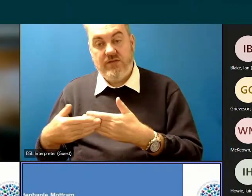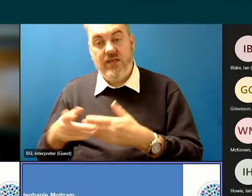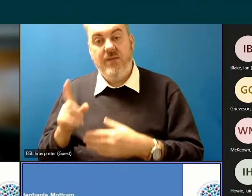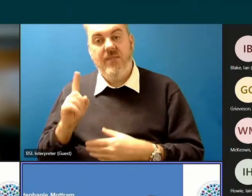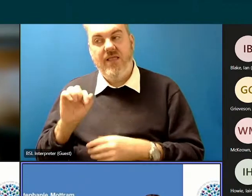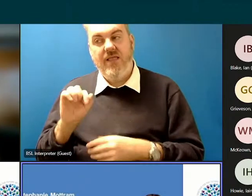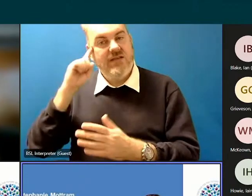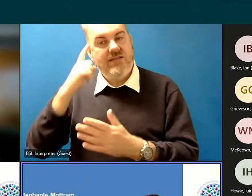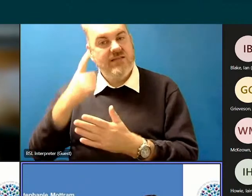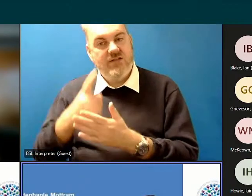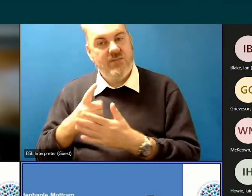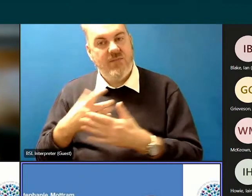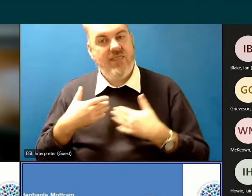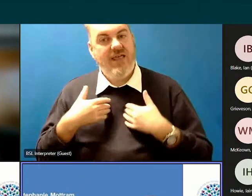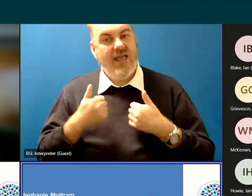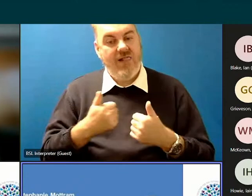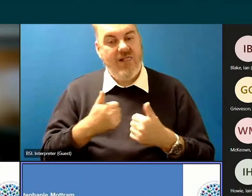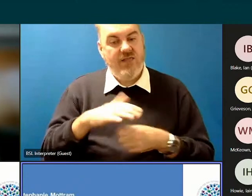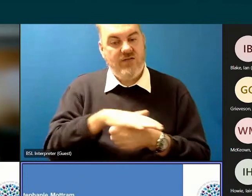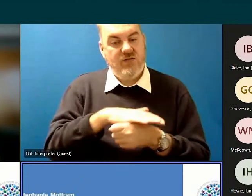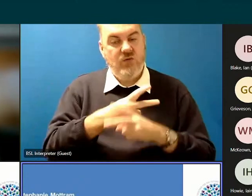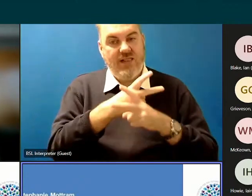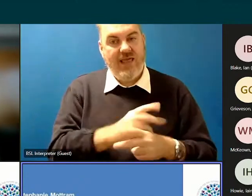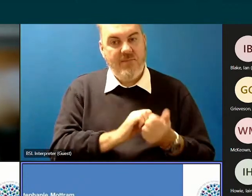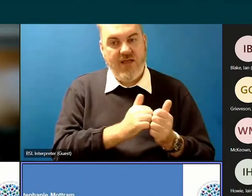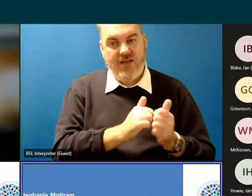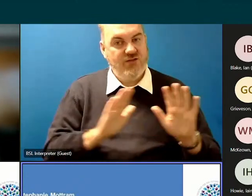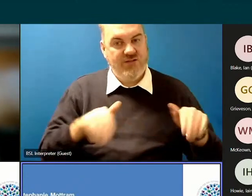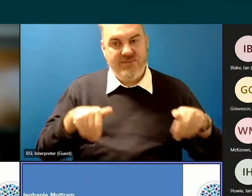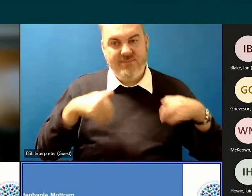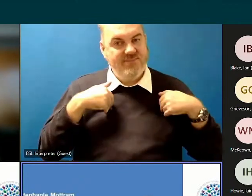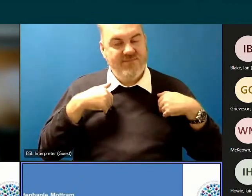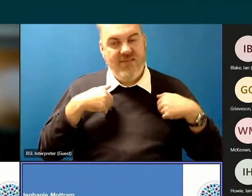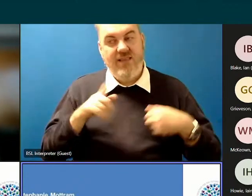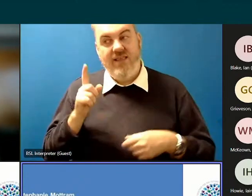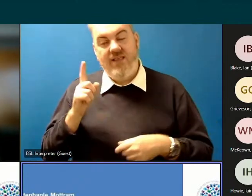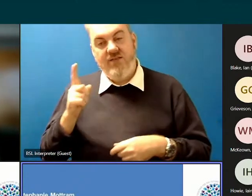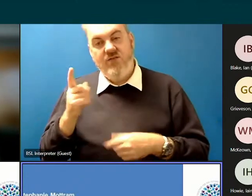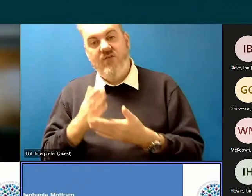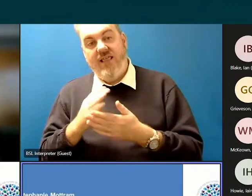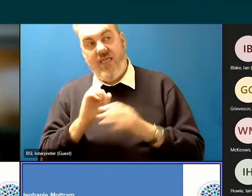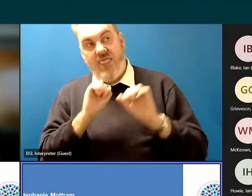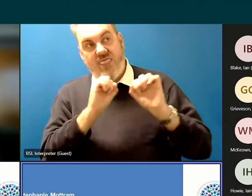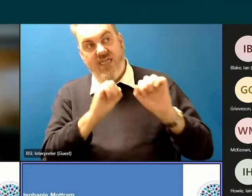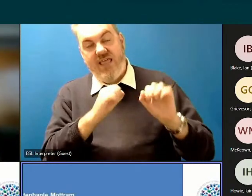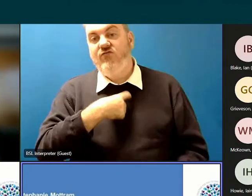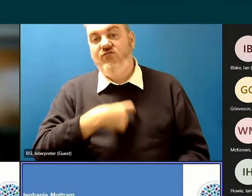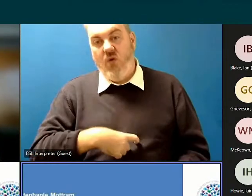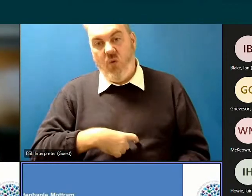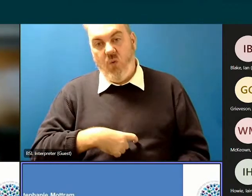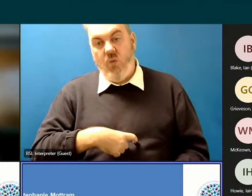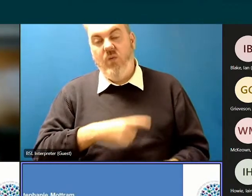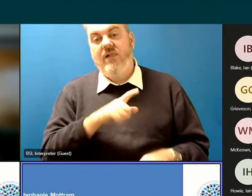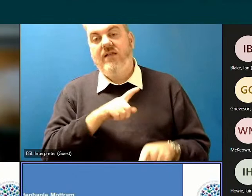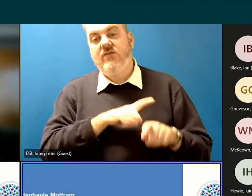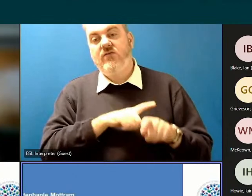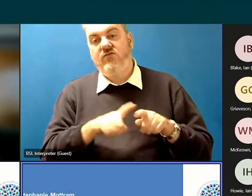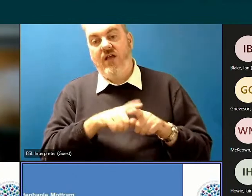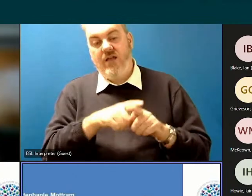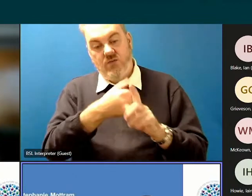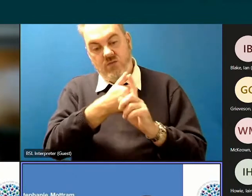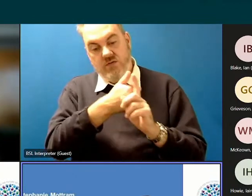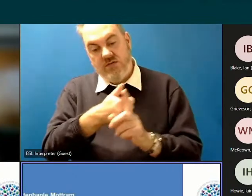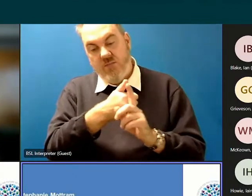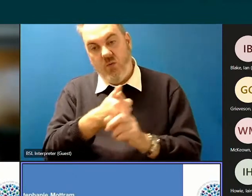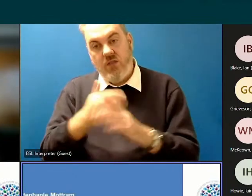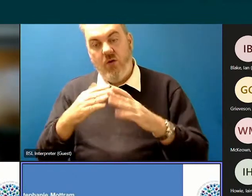the Health and Social Care Partnership to close the homes. The Health and Social Care Partnership's remit was to try and support the home to